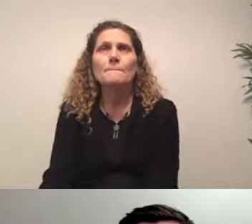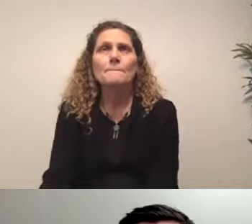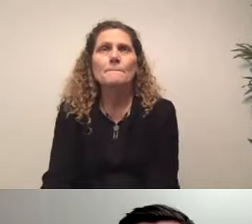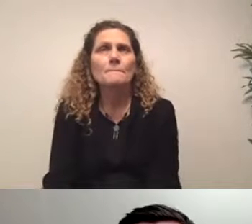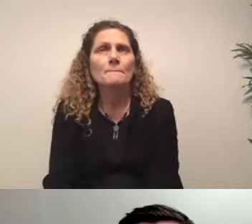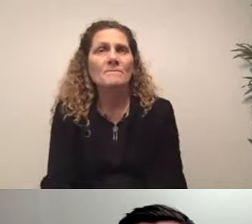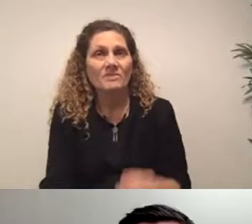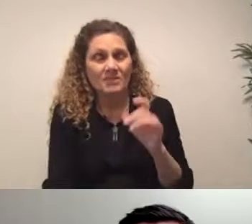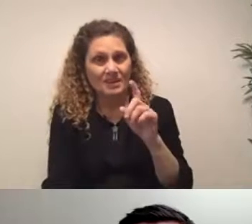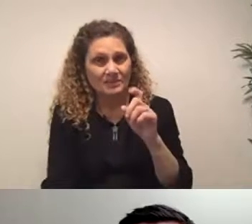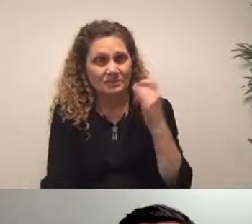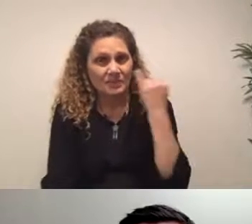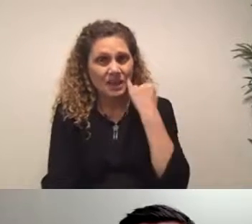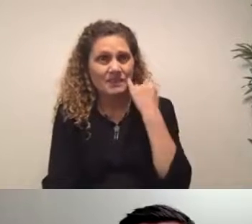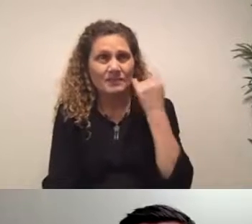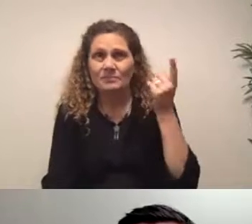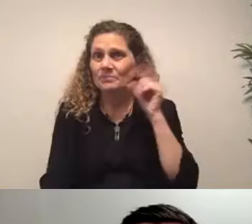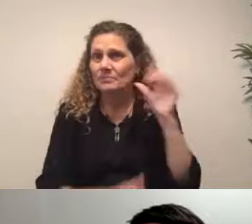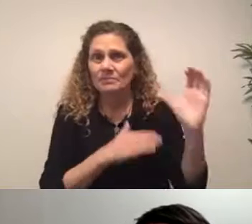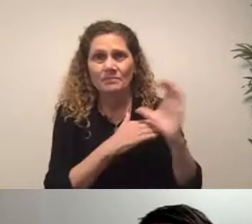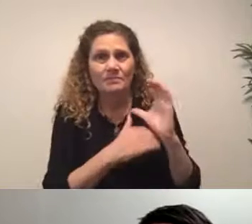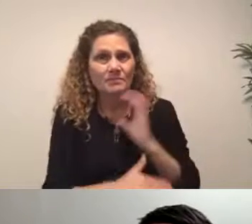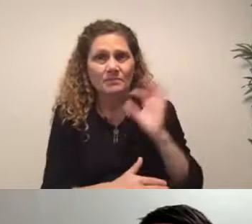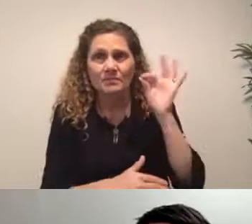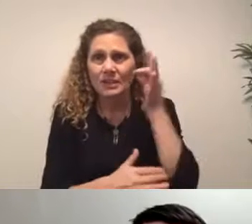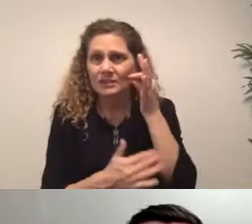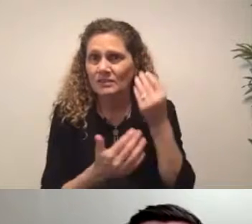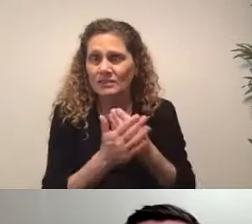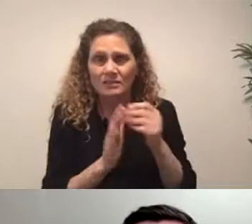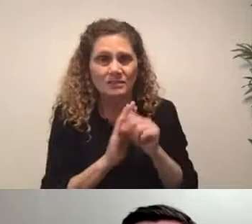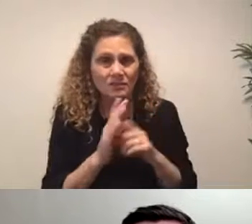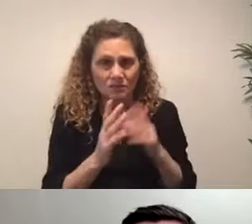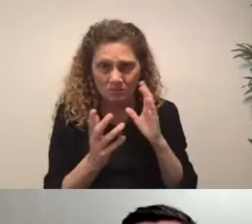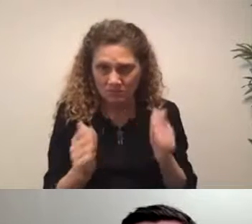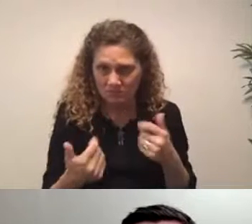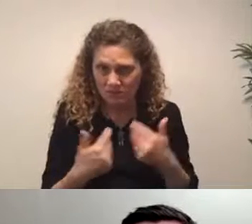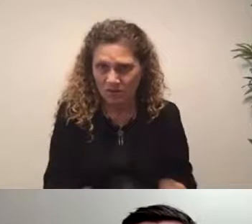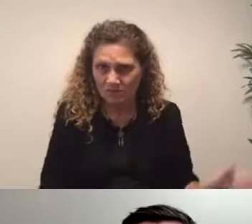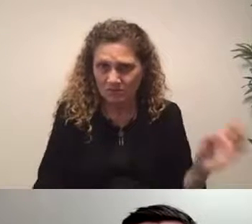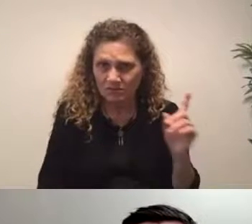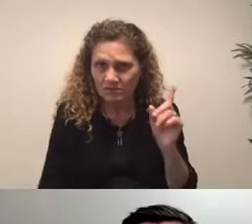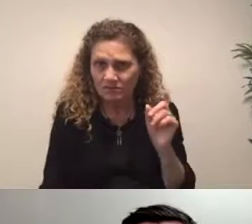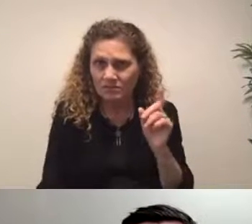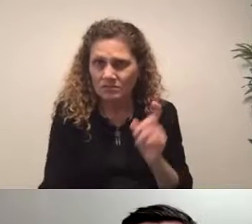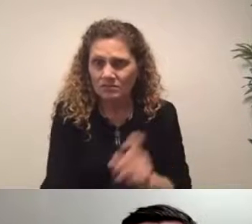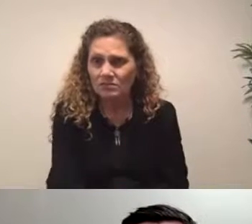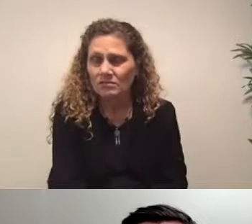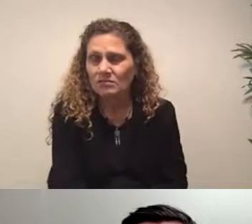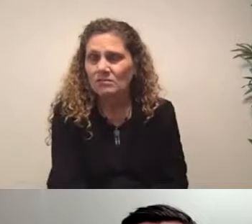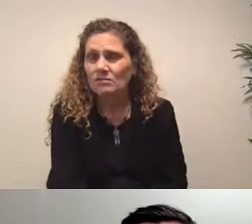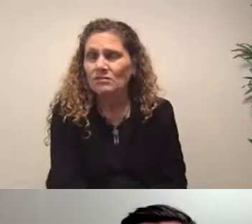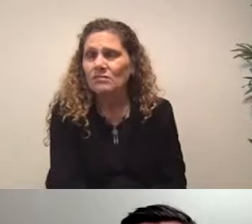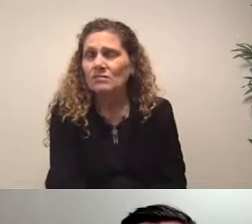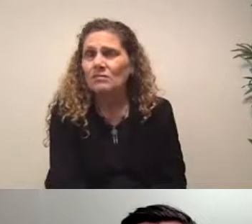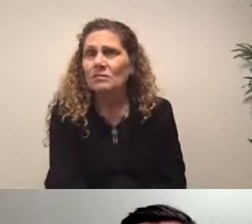behalf. There's actually 3 that I'm concerned about right off the top. First and foremost, of course, is our health department. Our health department